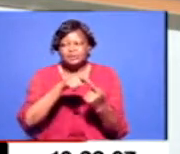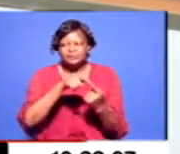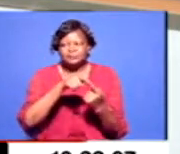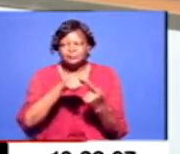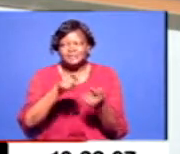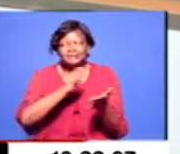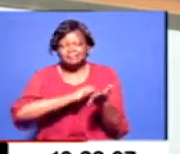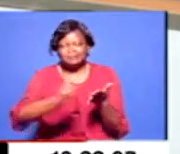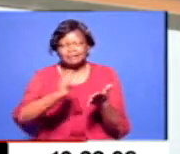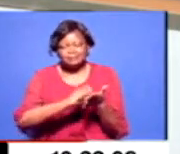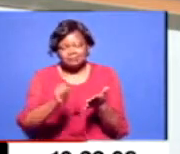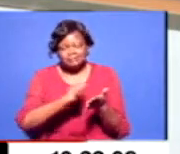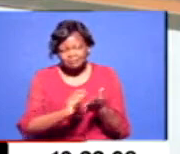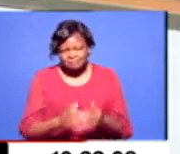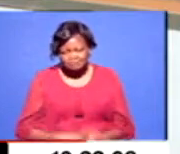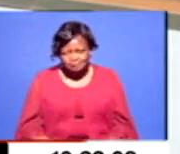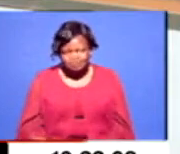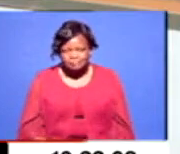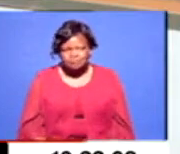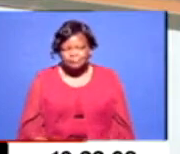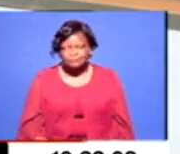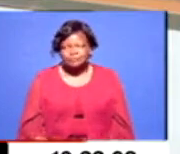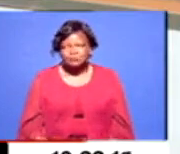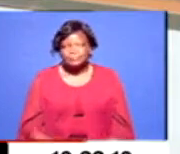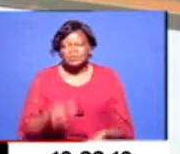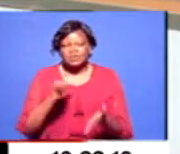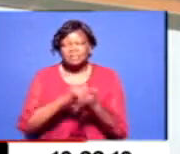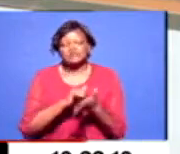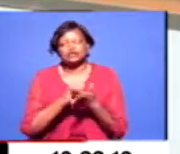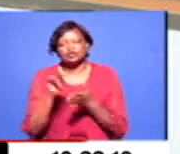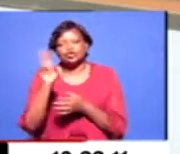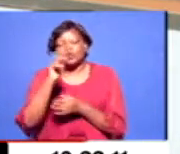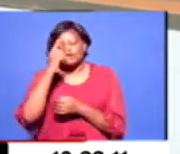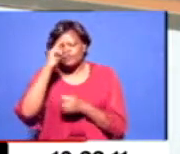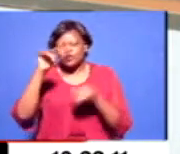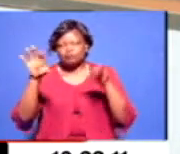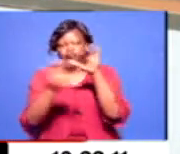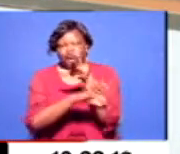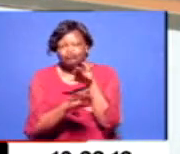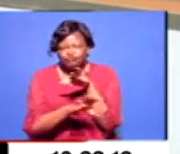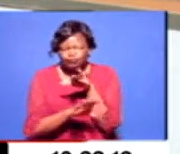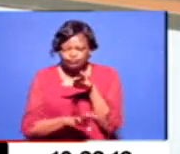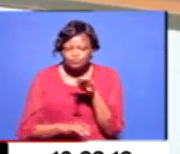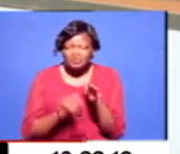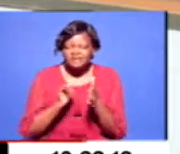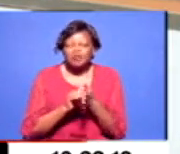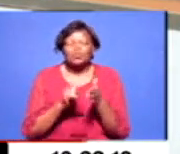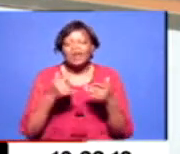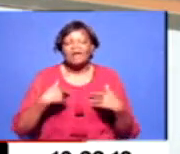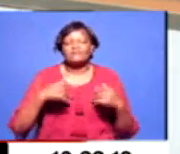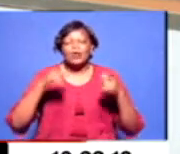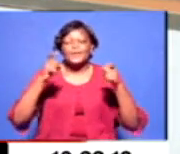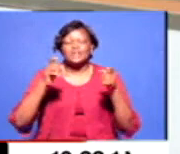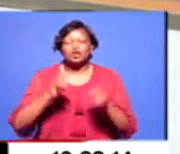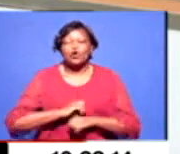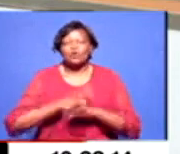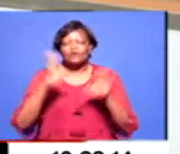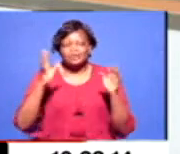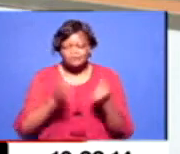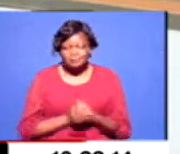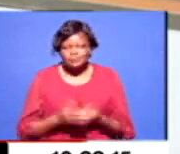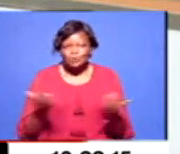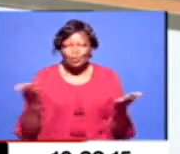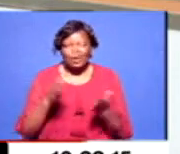secretariat that is scouting for a running mate, who will be giving a presser. They will be actually today there at the Serena